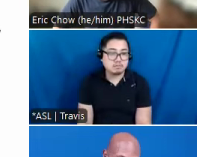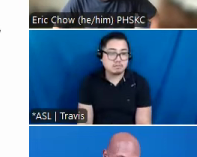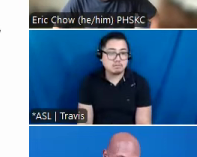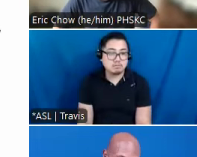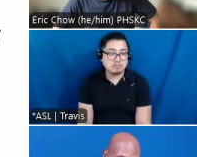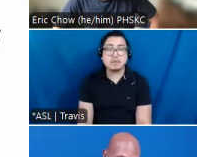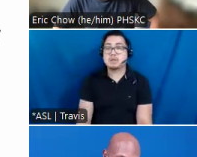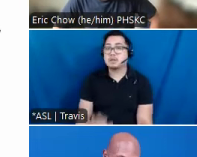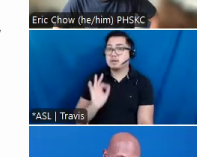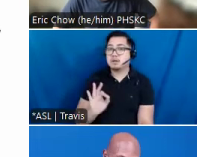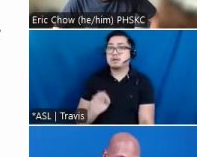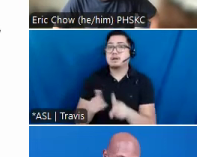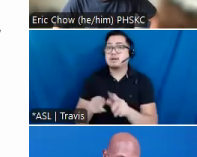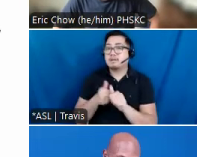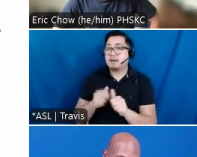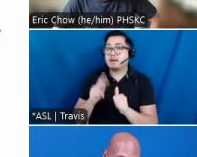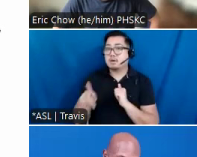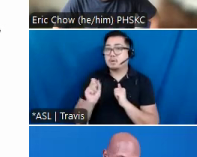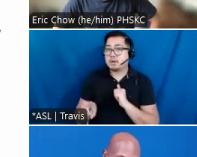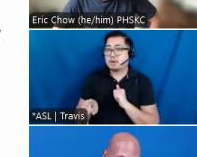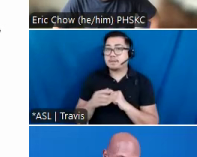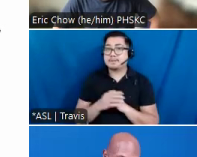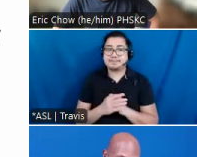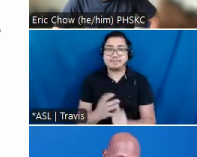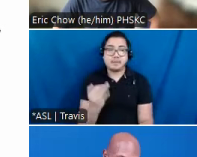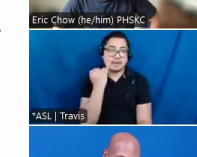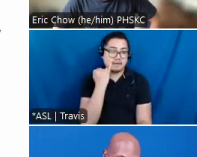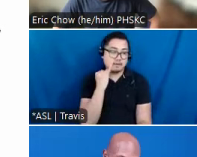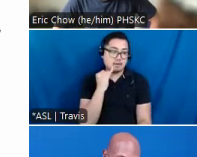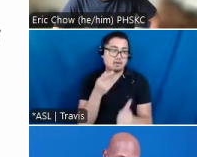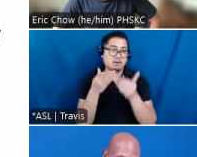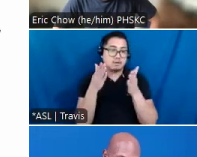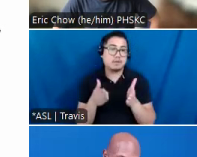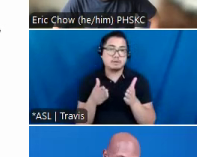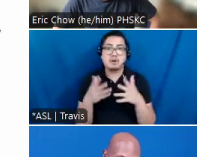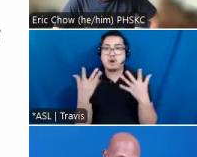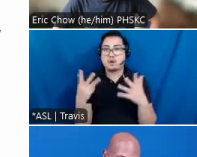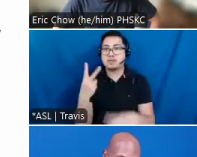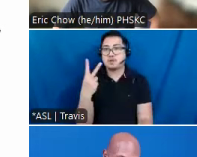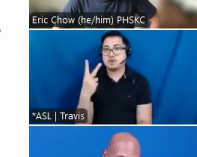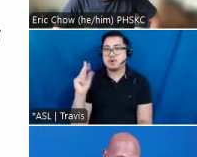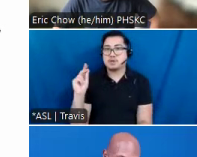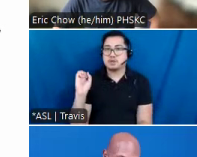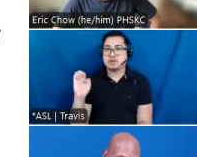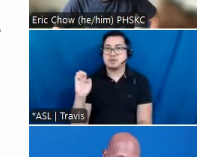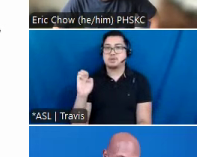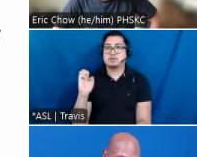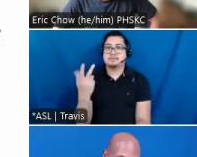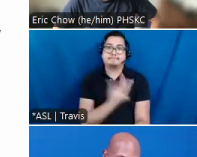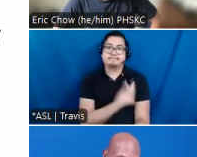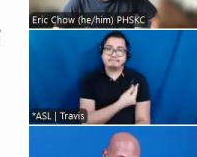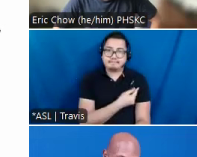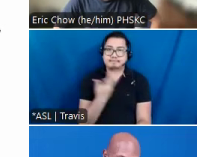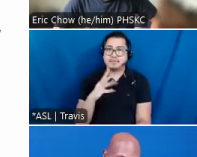Okay, and a follow-up question from that is if someone got their 2 doses back in 2022,